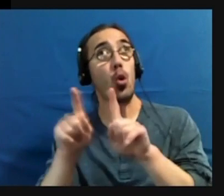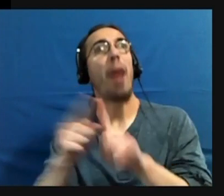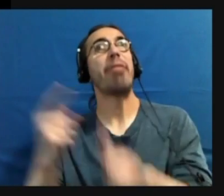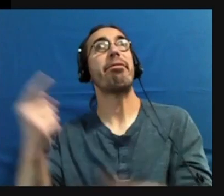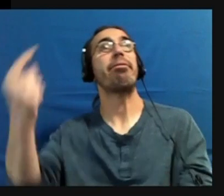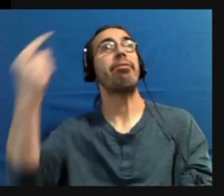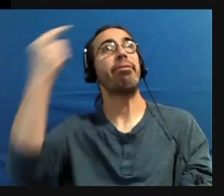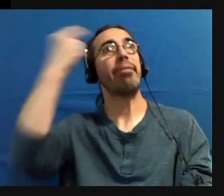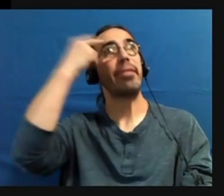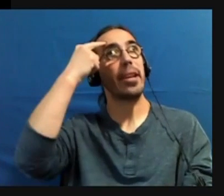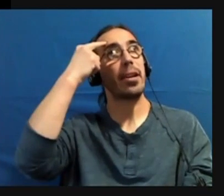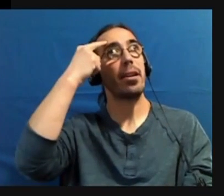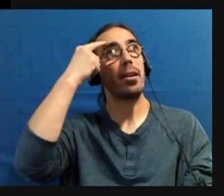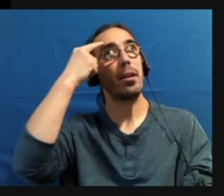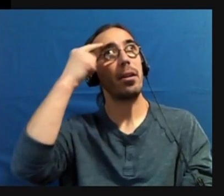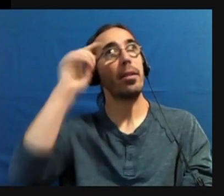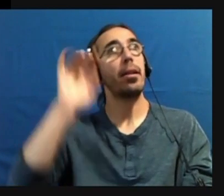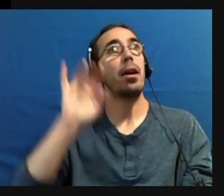that,